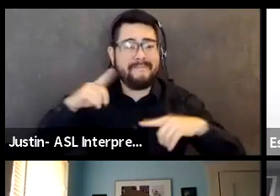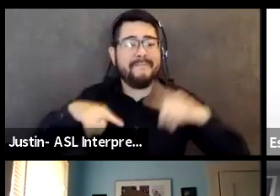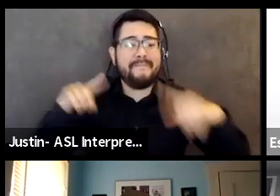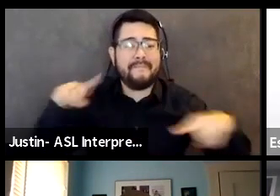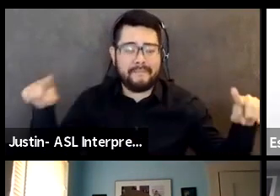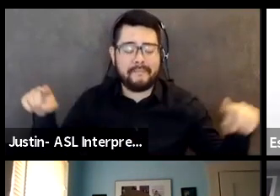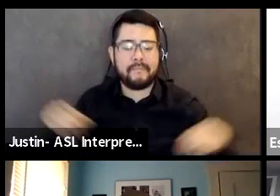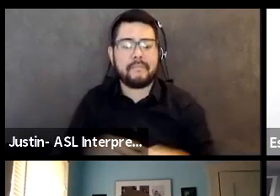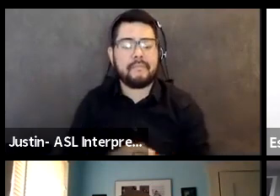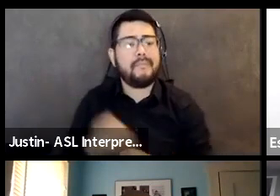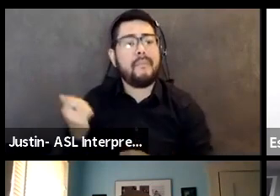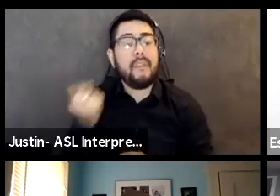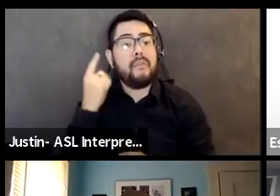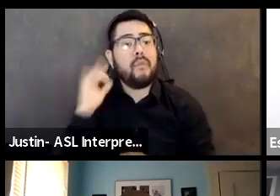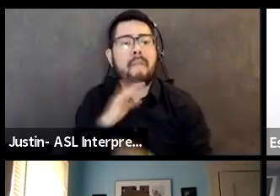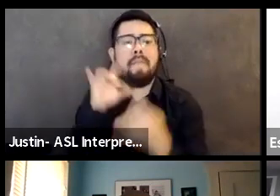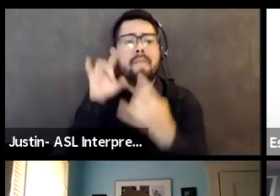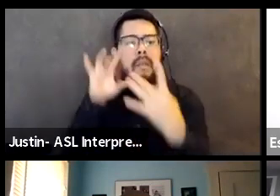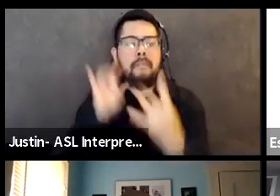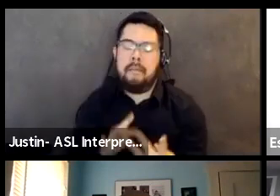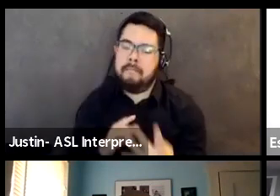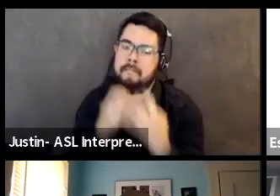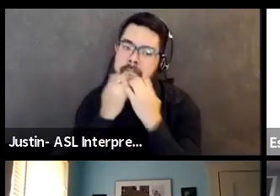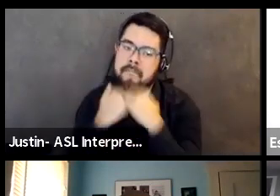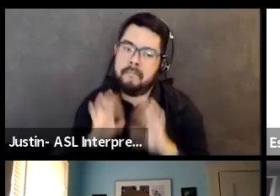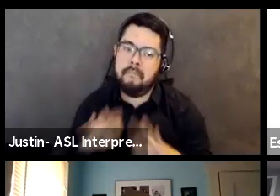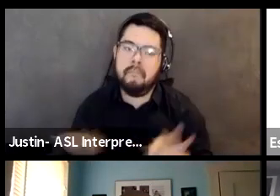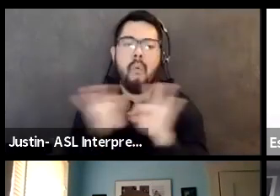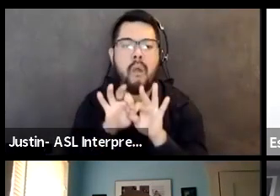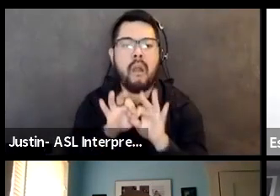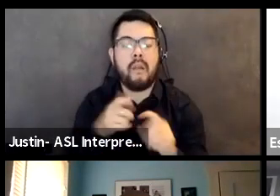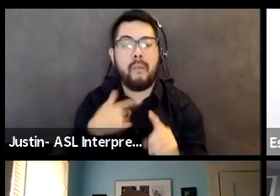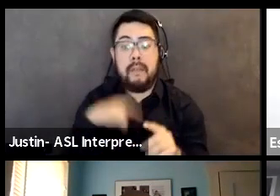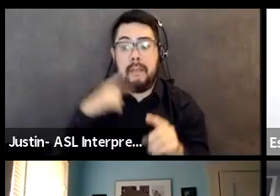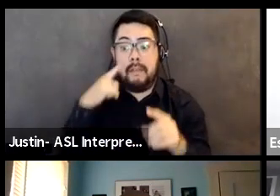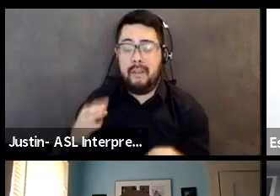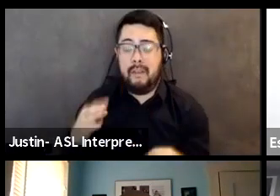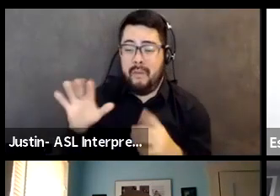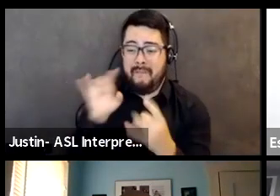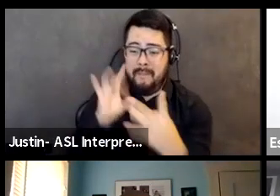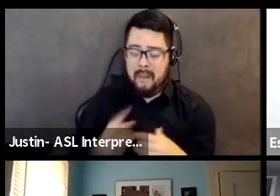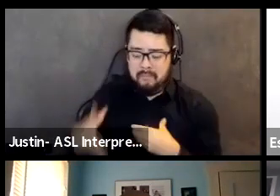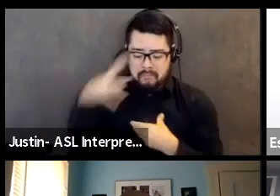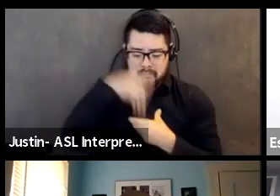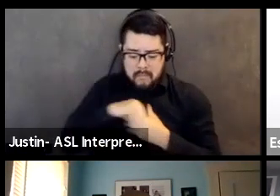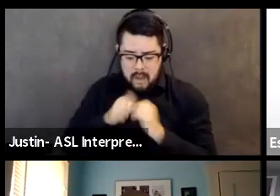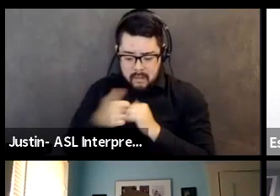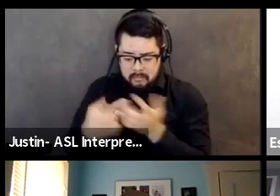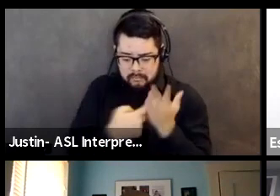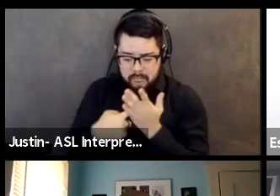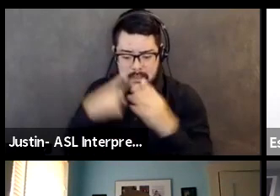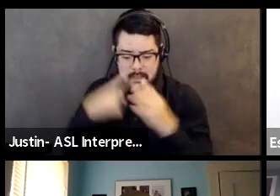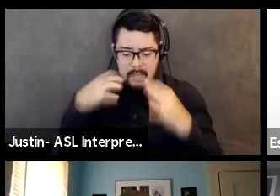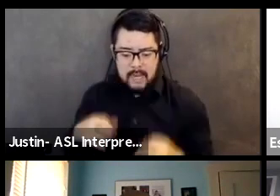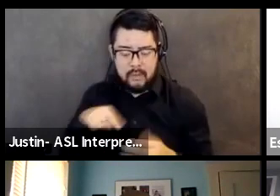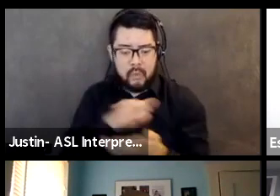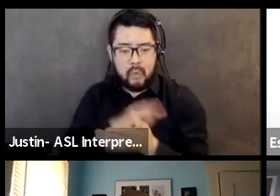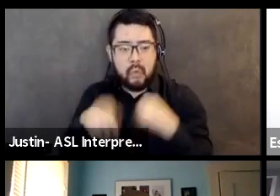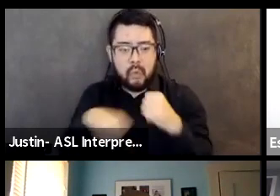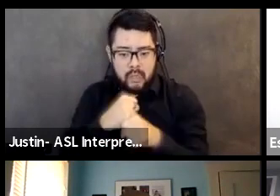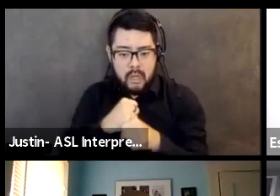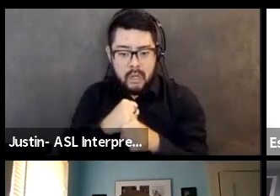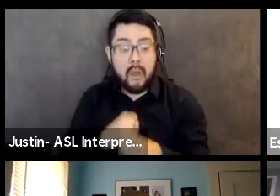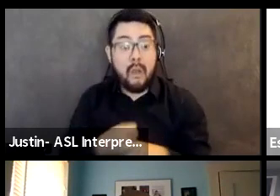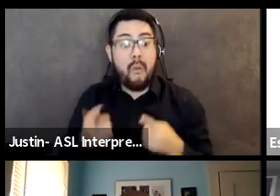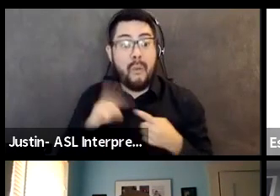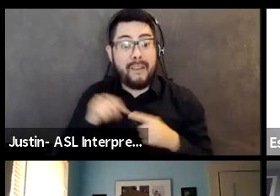that all of your feedback is essential and was used in the decision-making process for this school year we will continue to engage you after